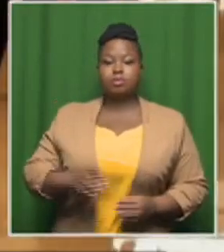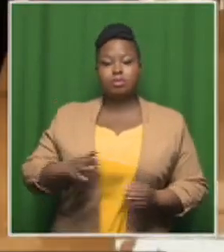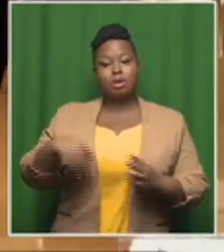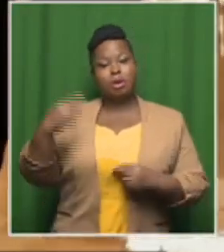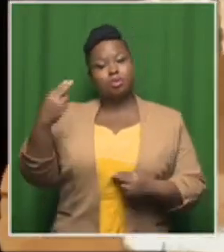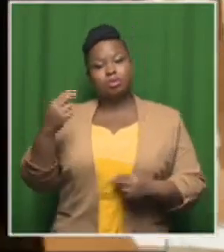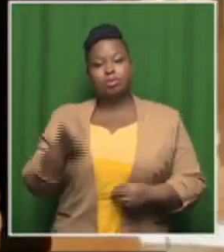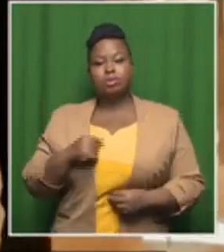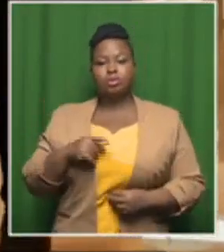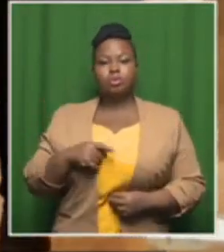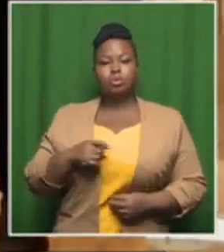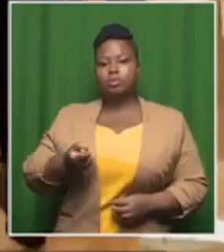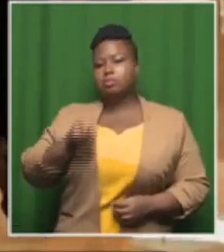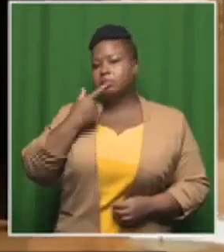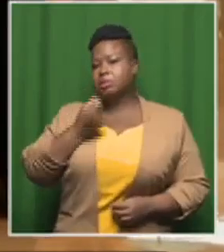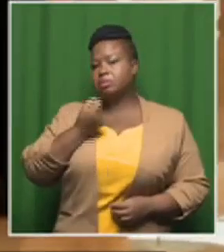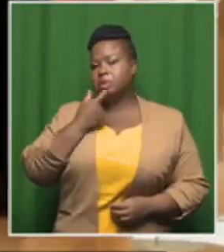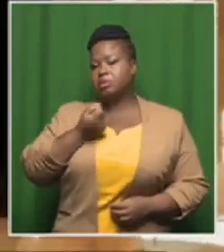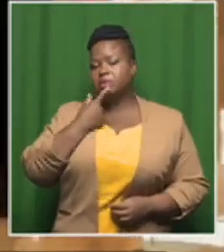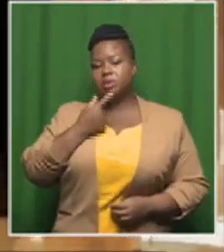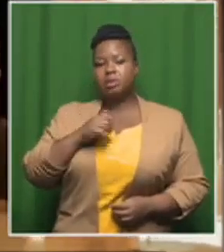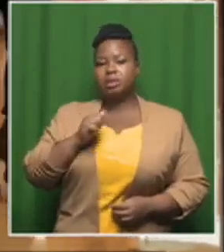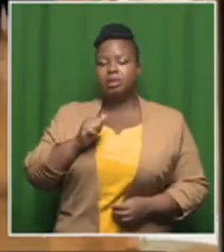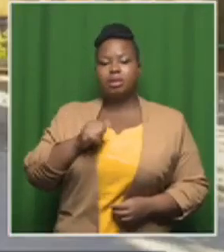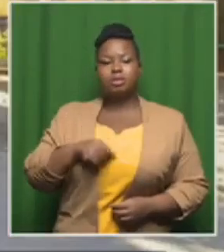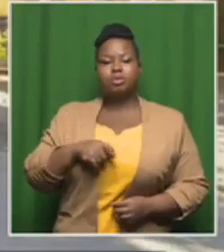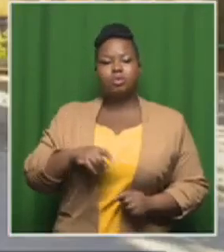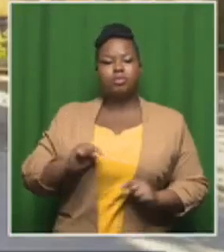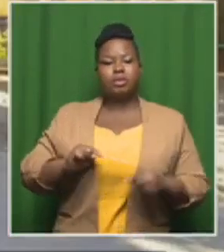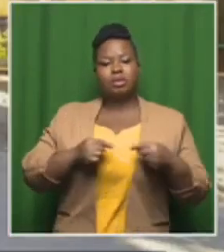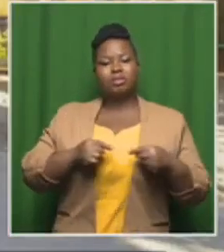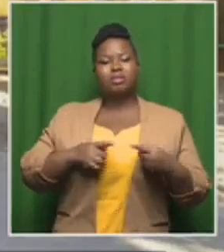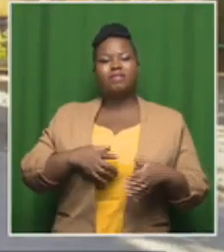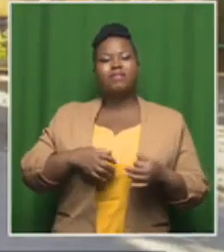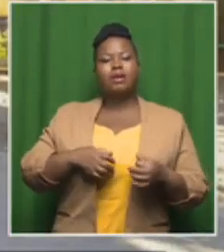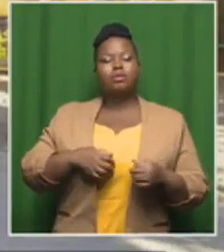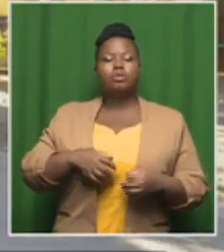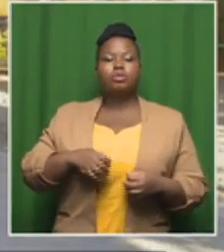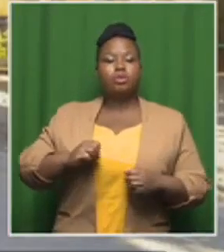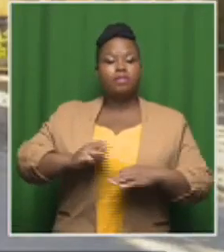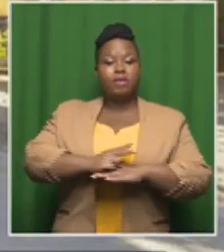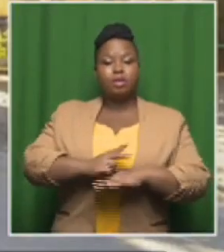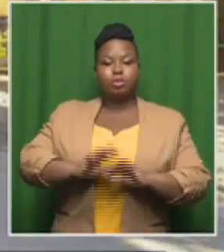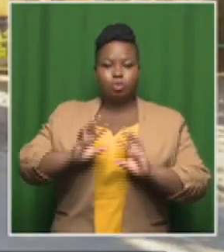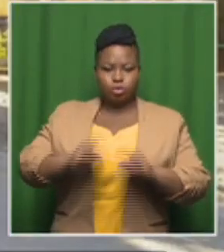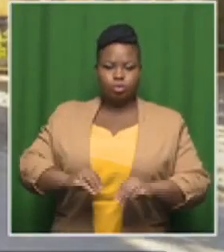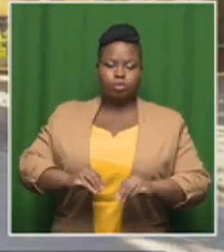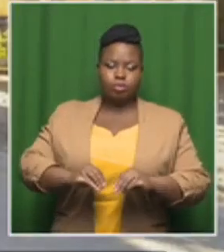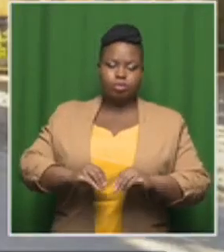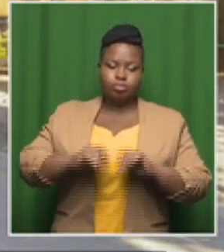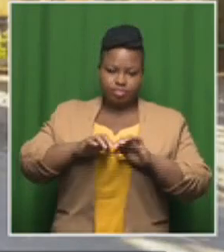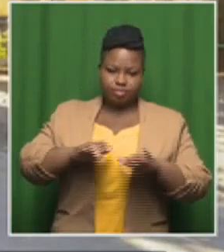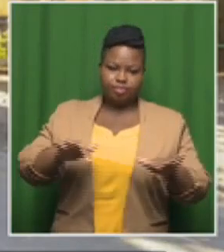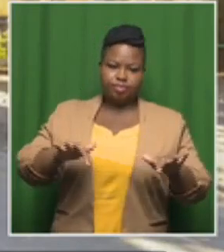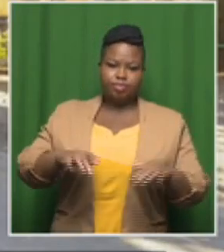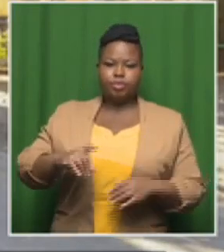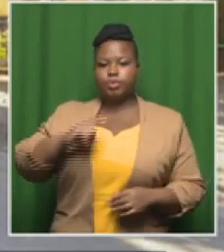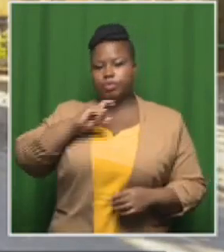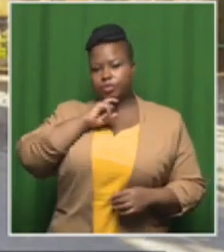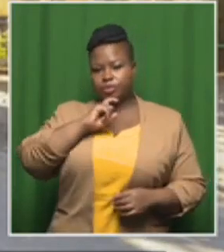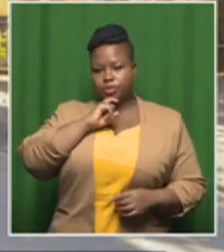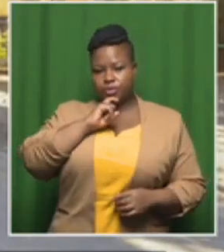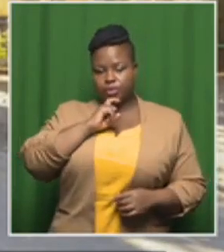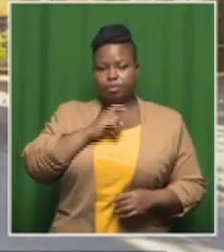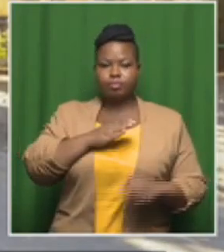and ask for prescriptions of antivirals indiscriminately, but to stop the spread of the disease using